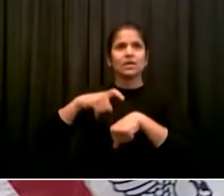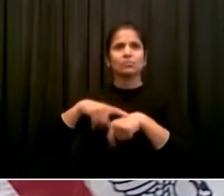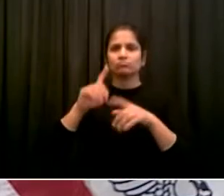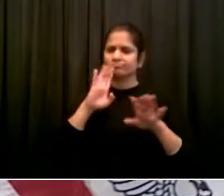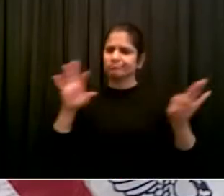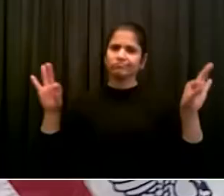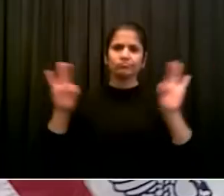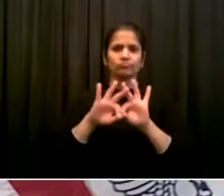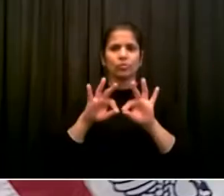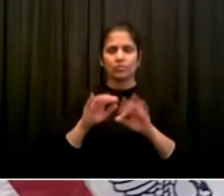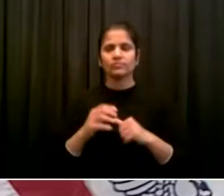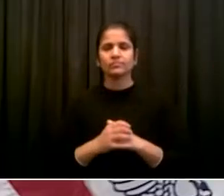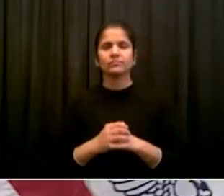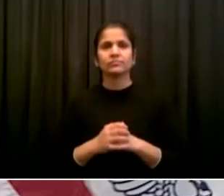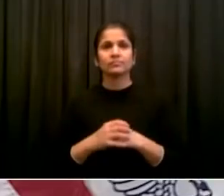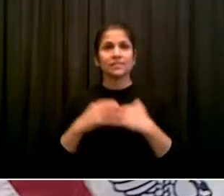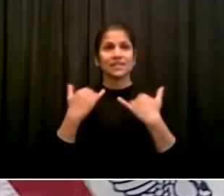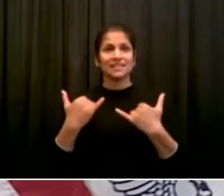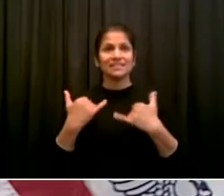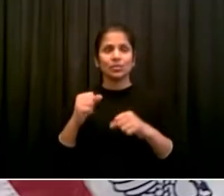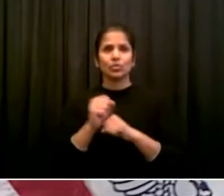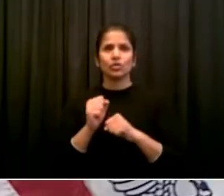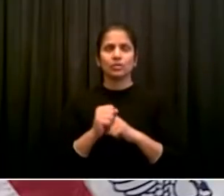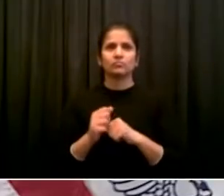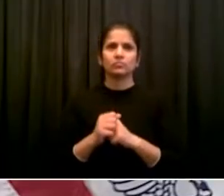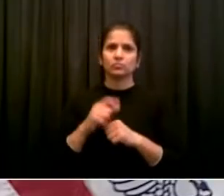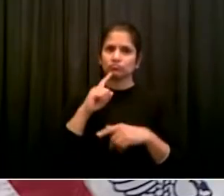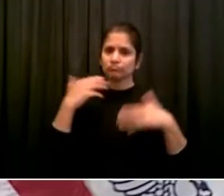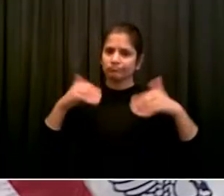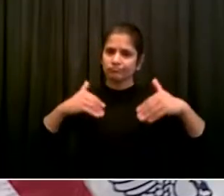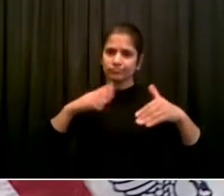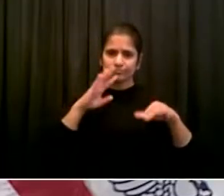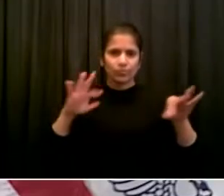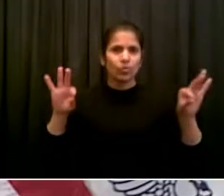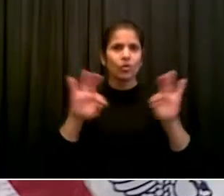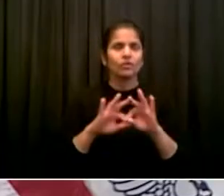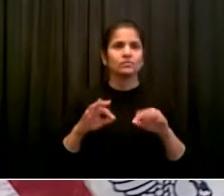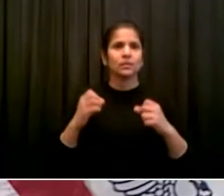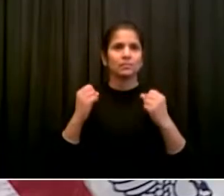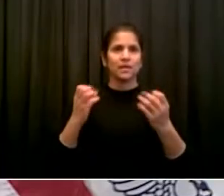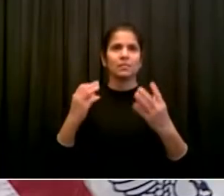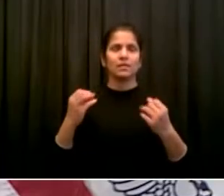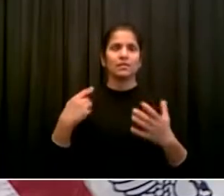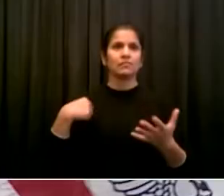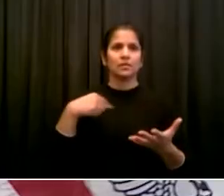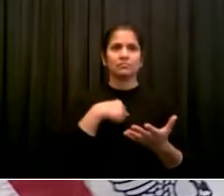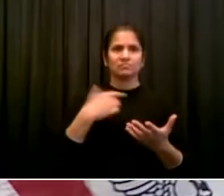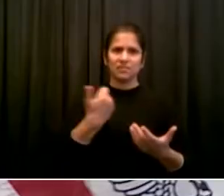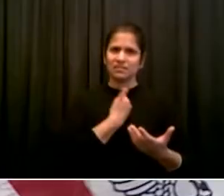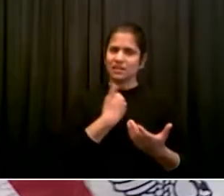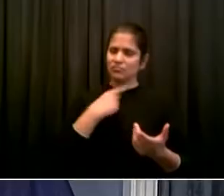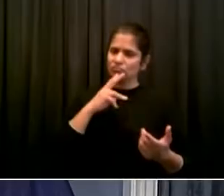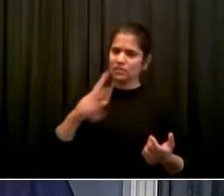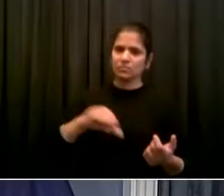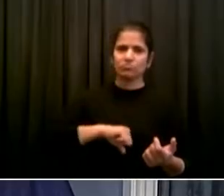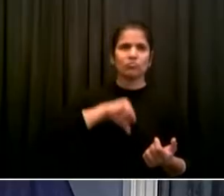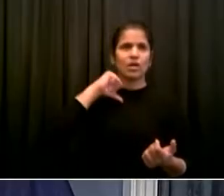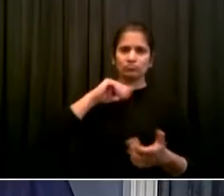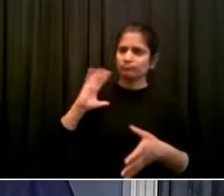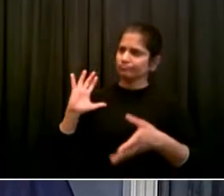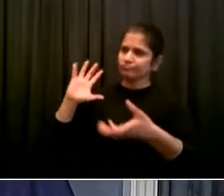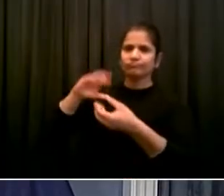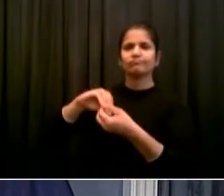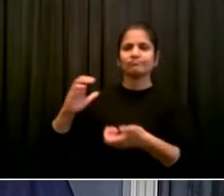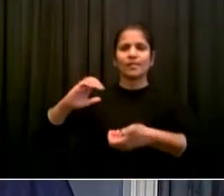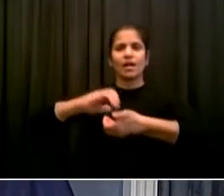work, this matters most to so many of us. I'm just really proud to be a part. I want to thank you and Commissioner Shea for the opportunity